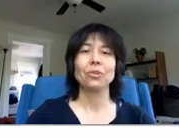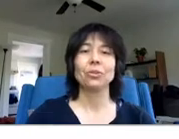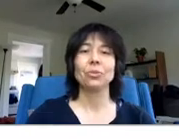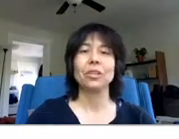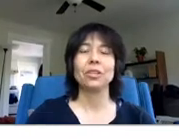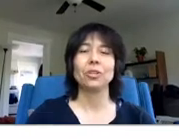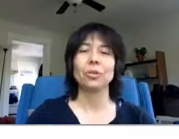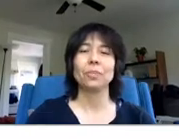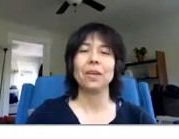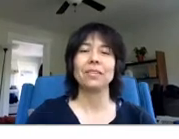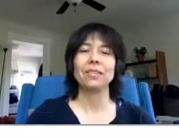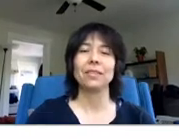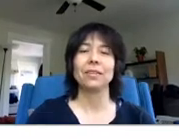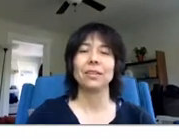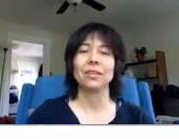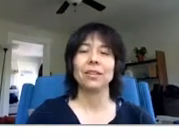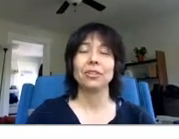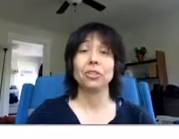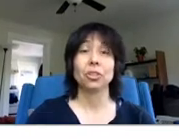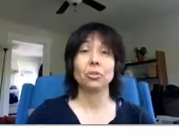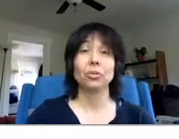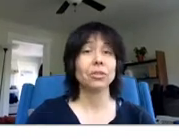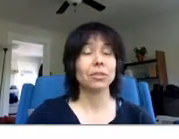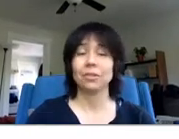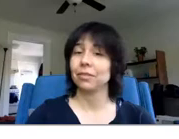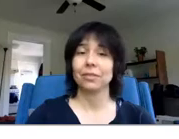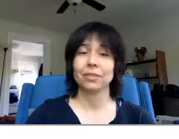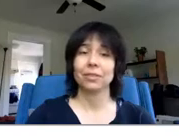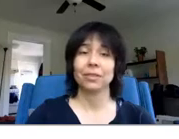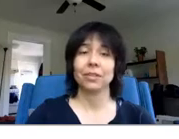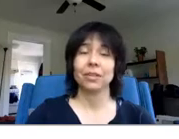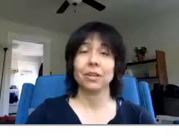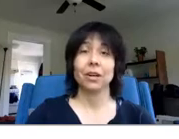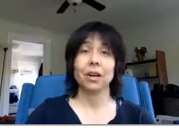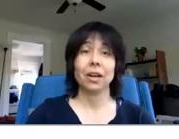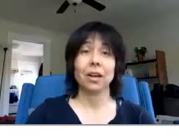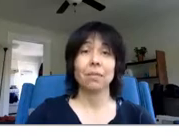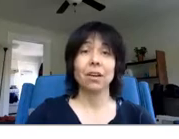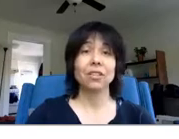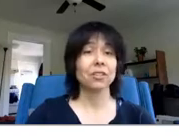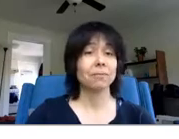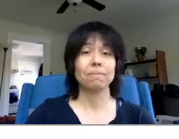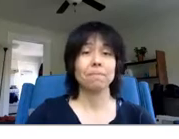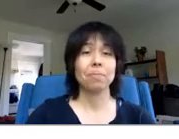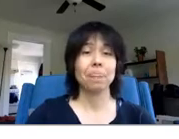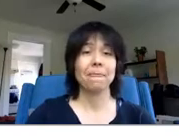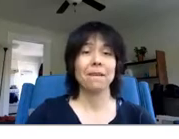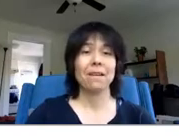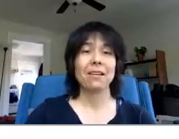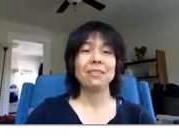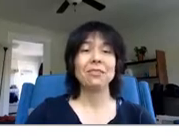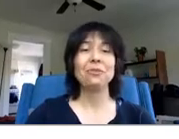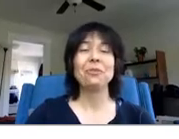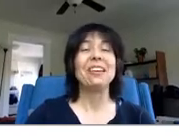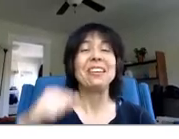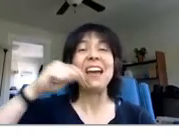What goes with toothpaste? Shoes? A hairbrush?